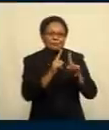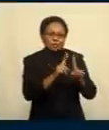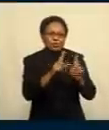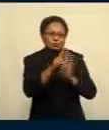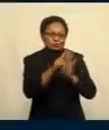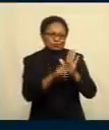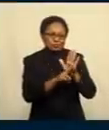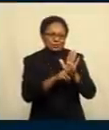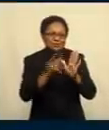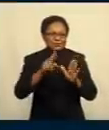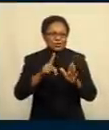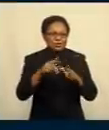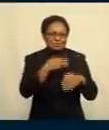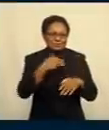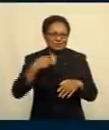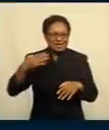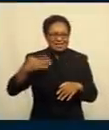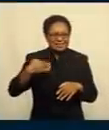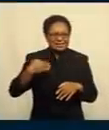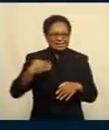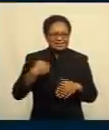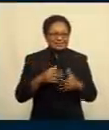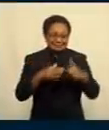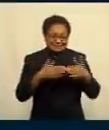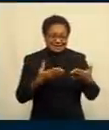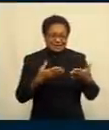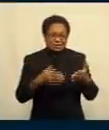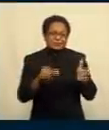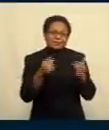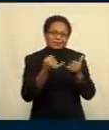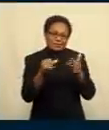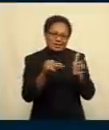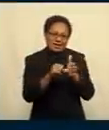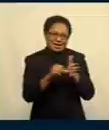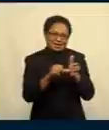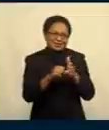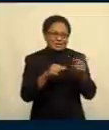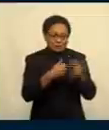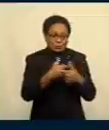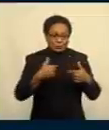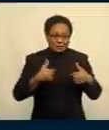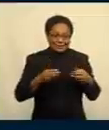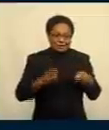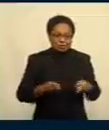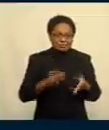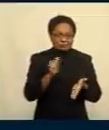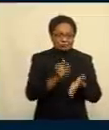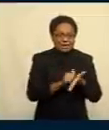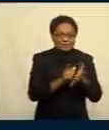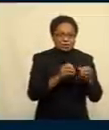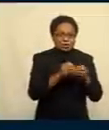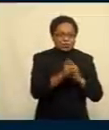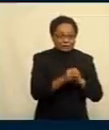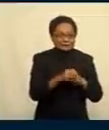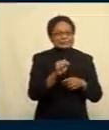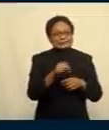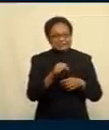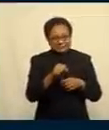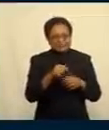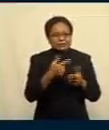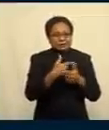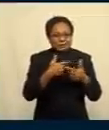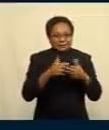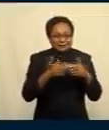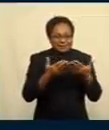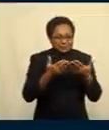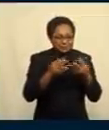said, extremely difficult times. Human rights is increasingly under strain. And so we want to make sure that,